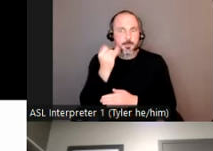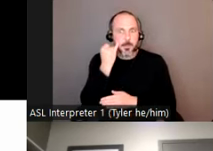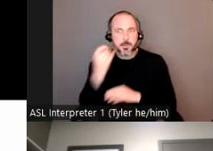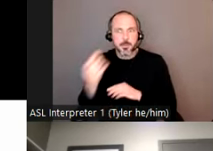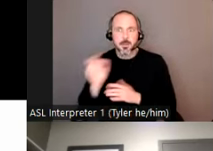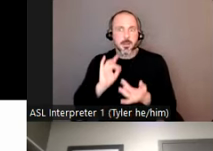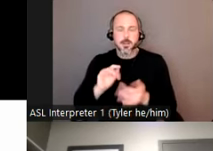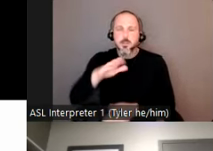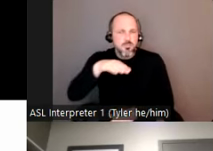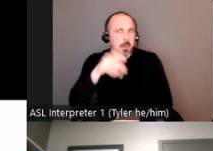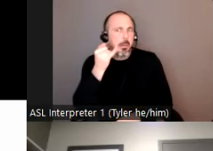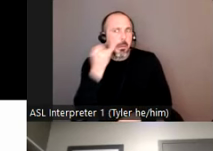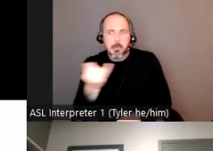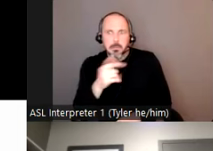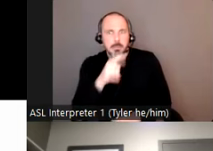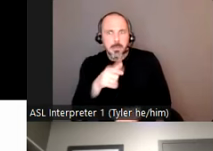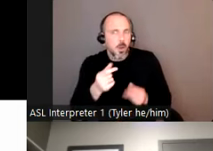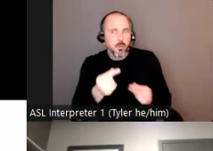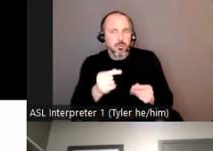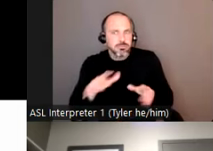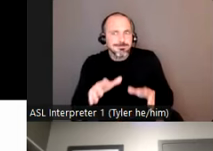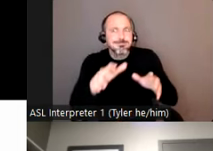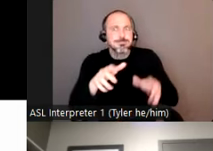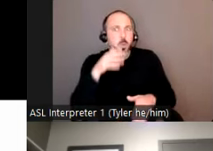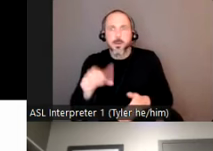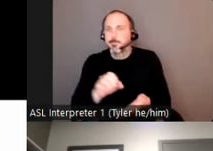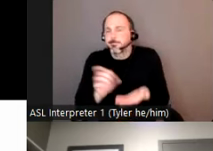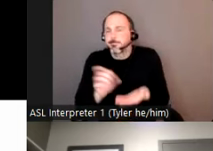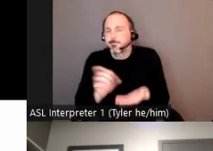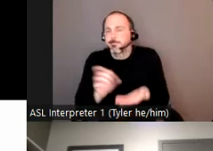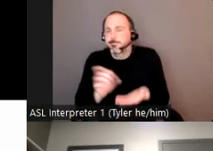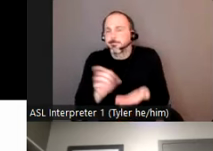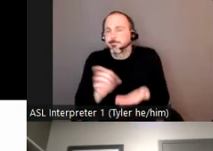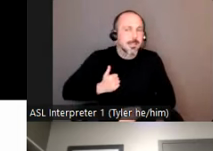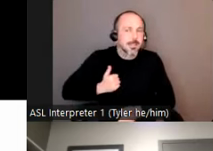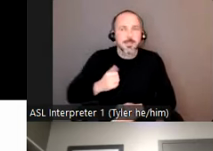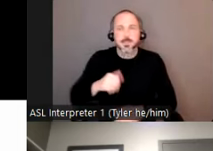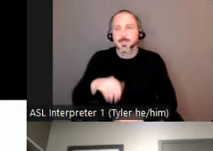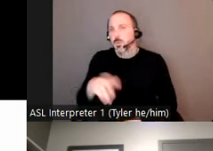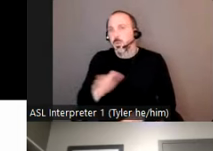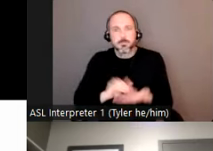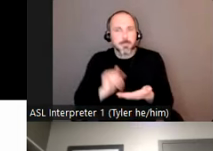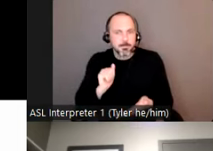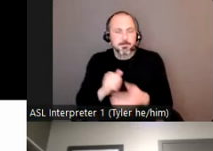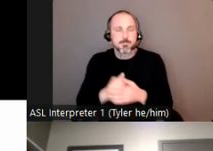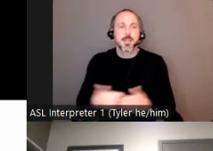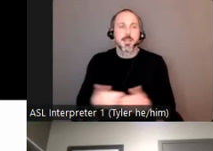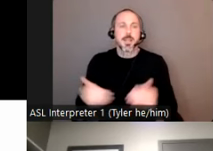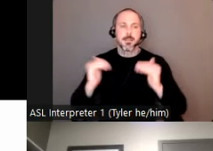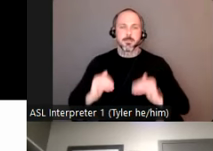The next one is personal information that's compromised, very similar to identity theft. And then we talked about service scams. Next.